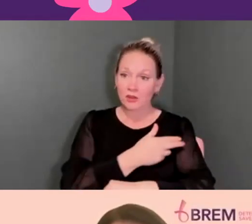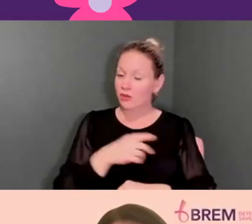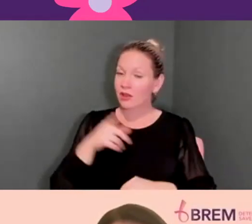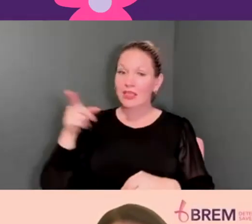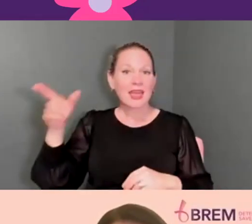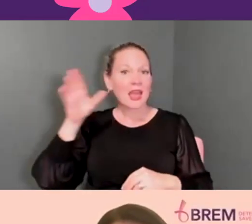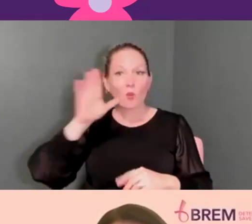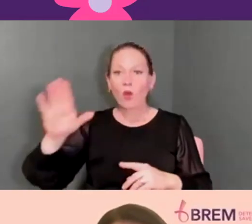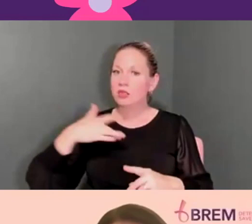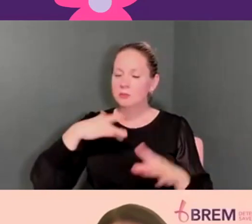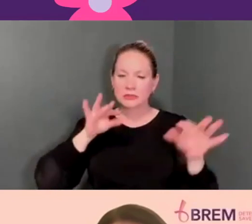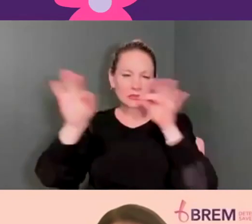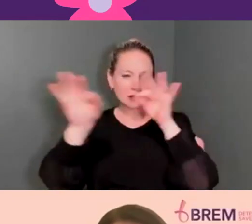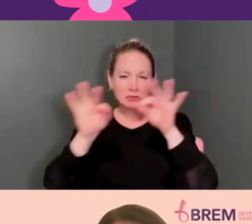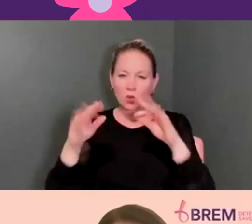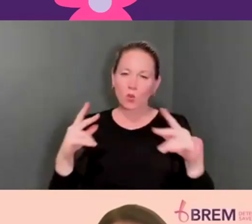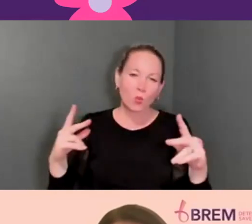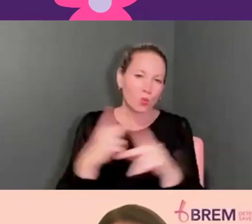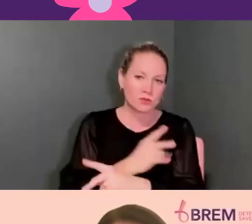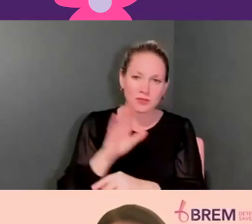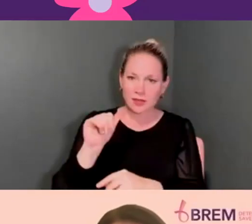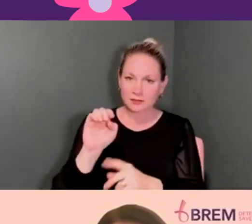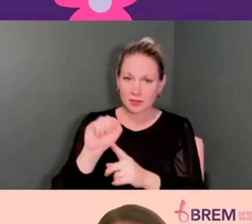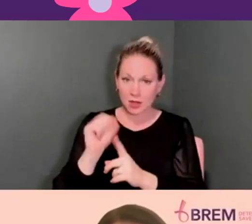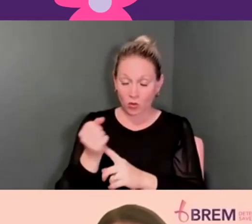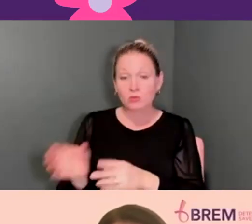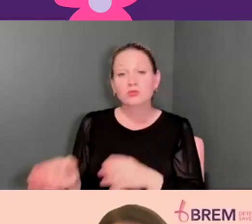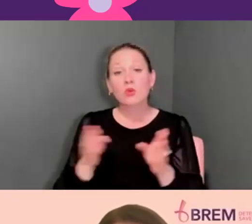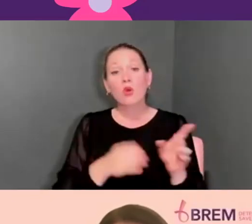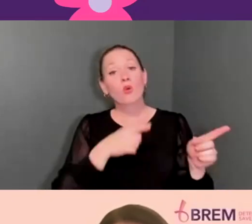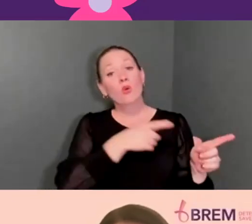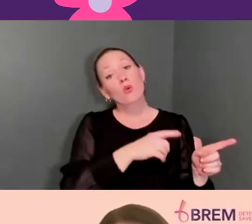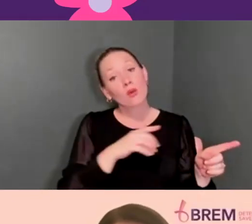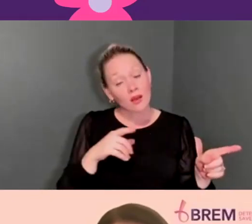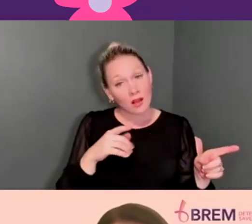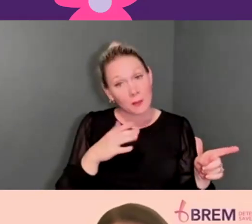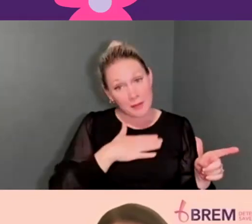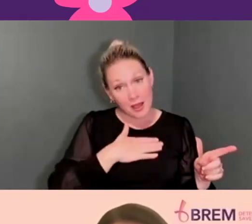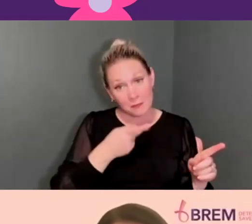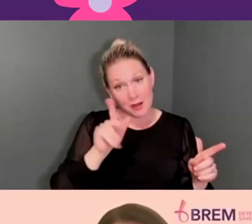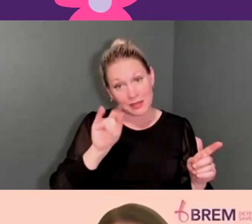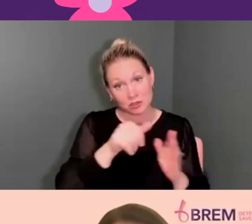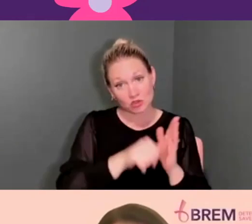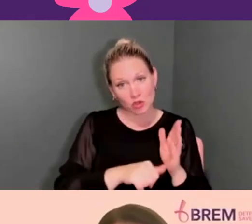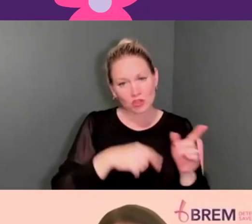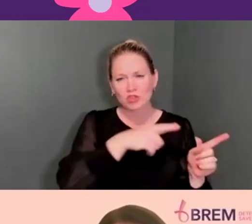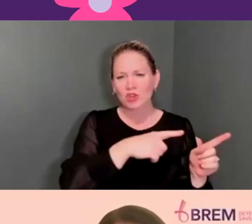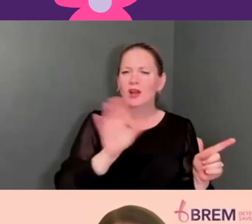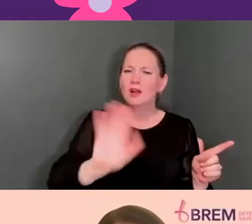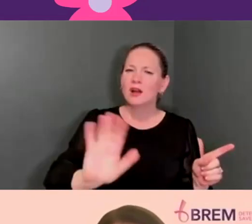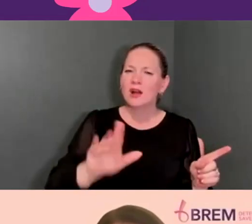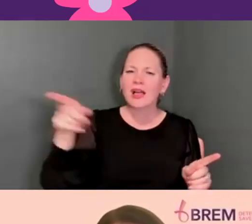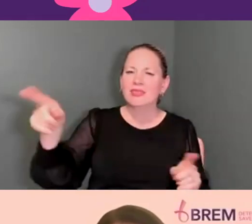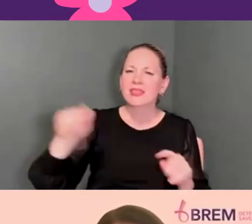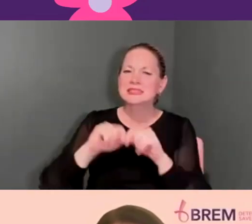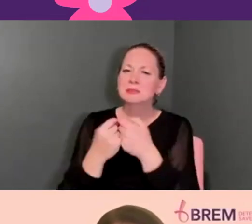case scenario. And so when my plastic surgeon came in, he thought that the infectious disease team had really scared me. And